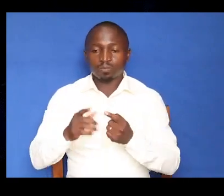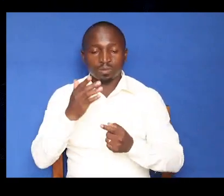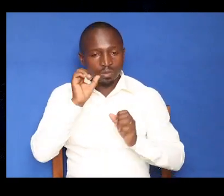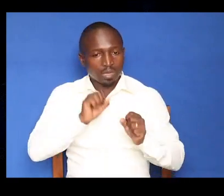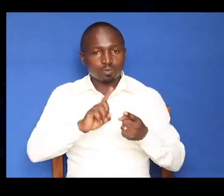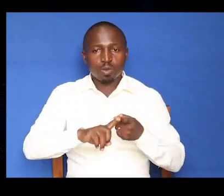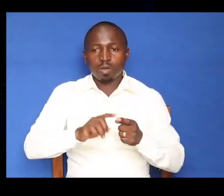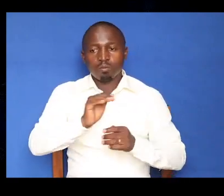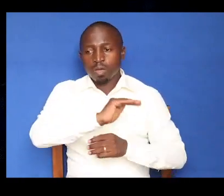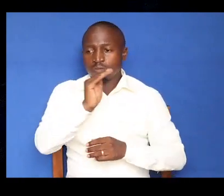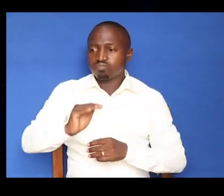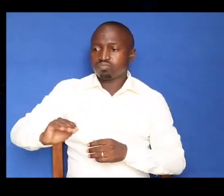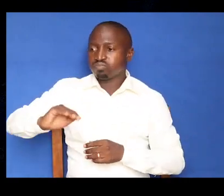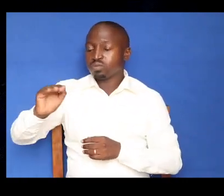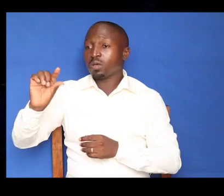low tide level.